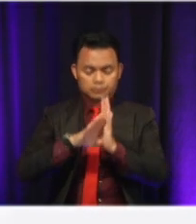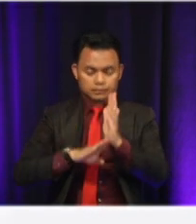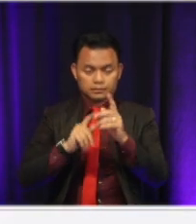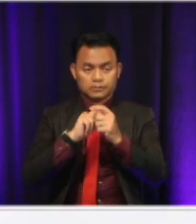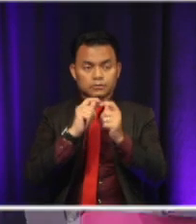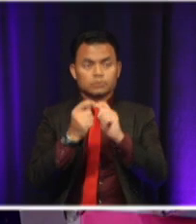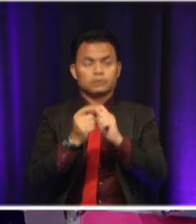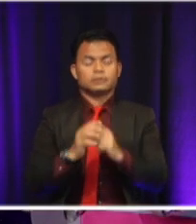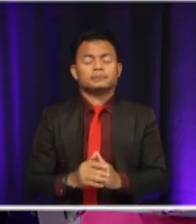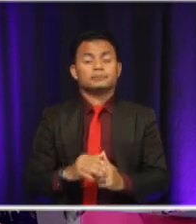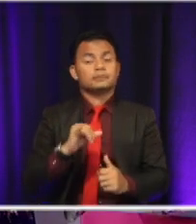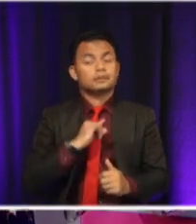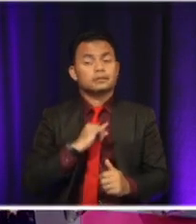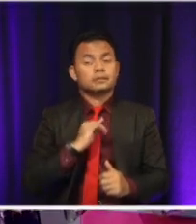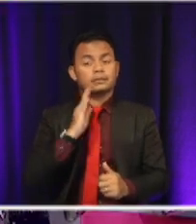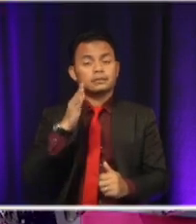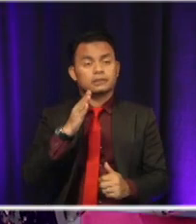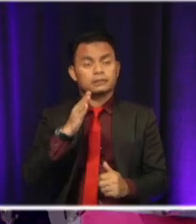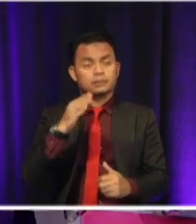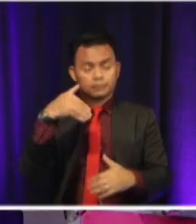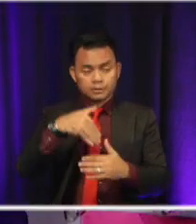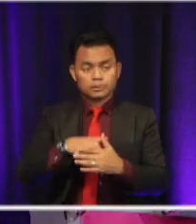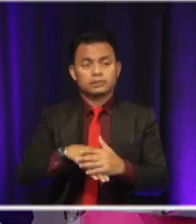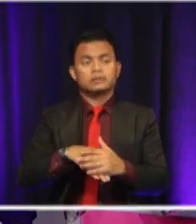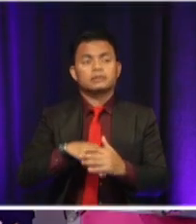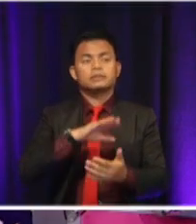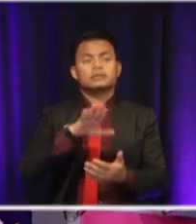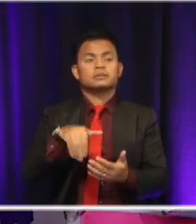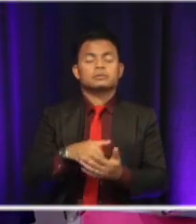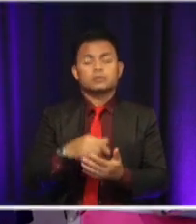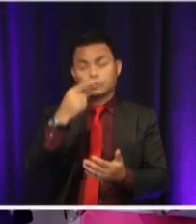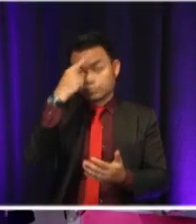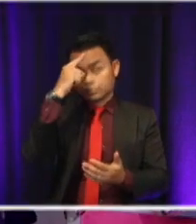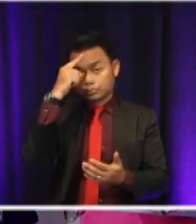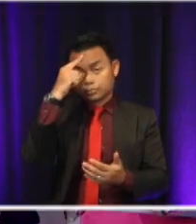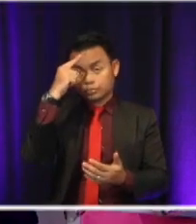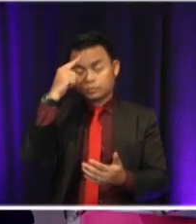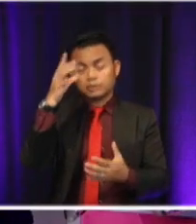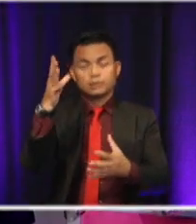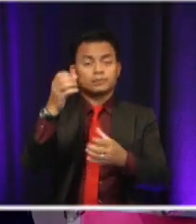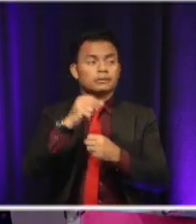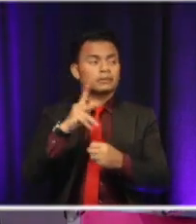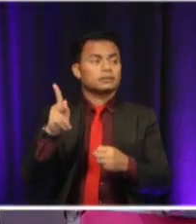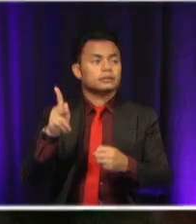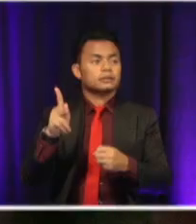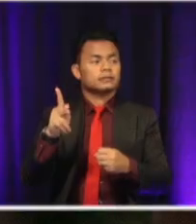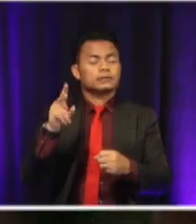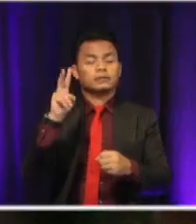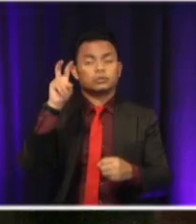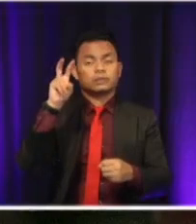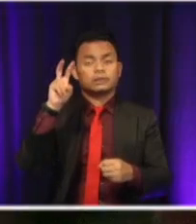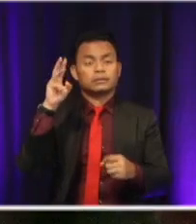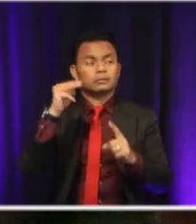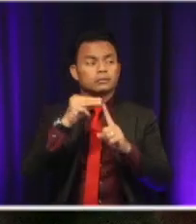I would put all that into my 20-mark answer. Right. You can see that this